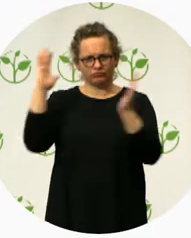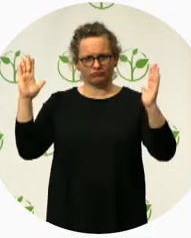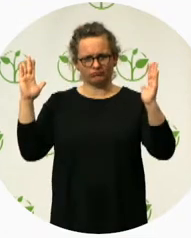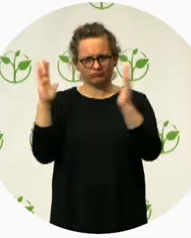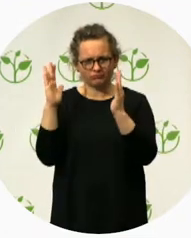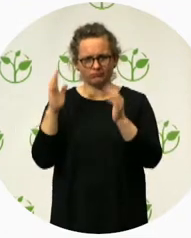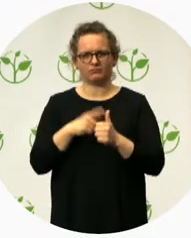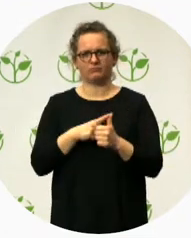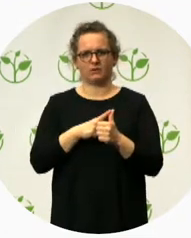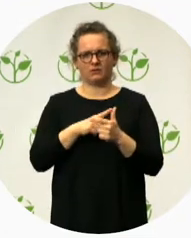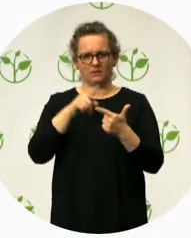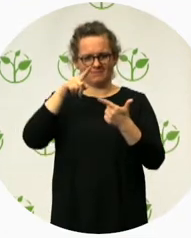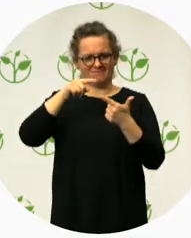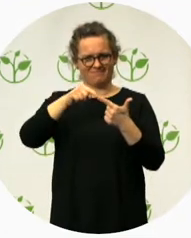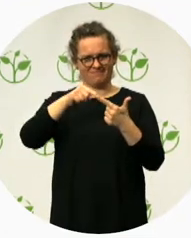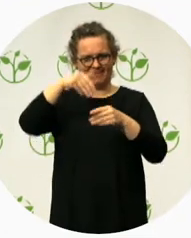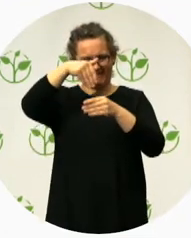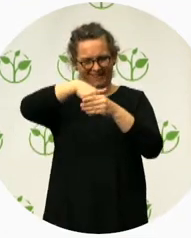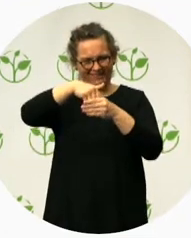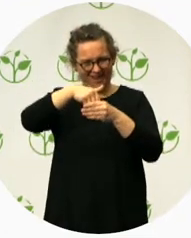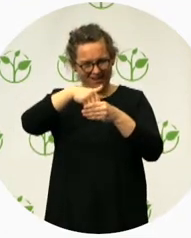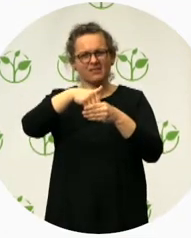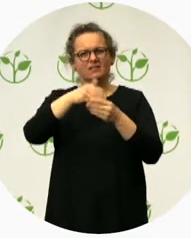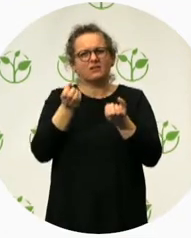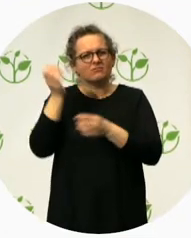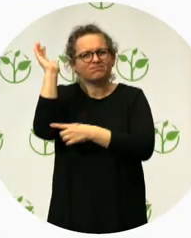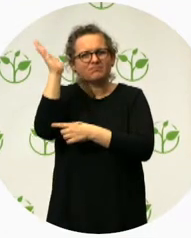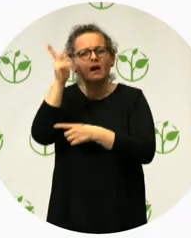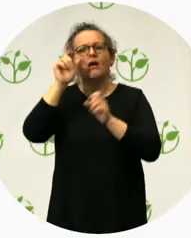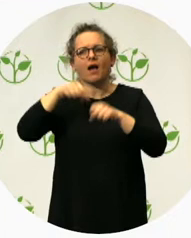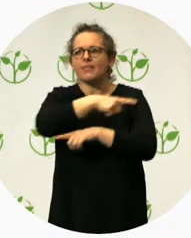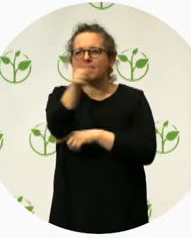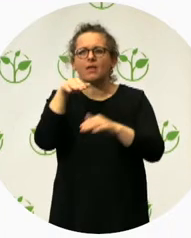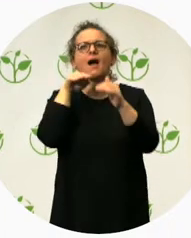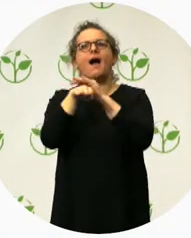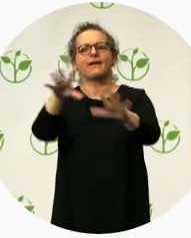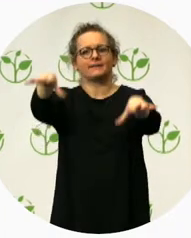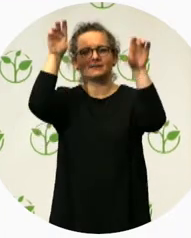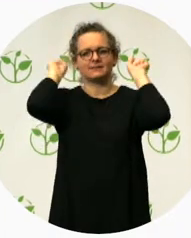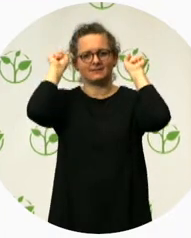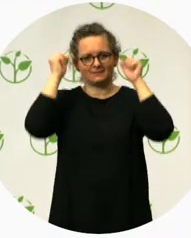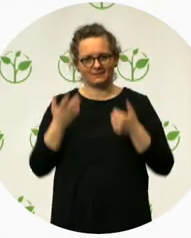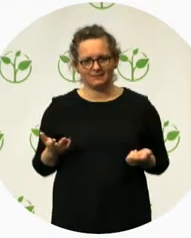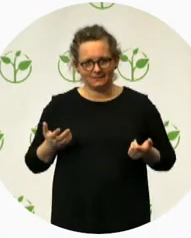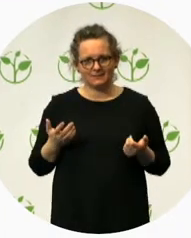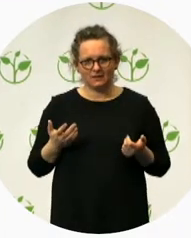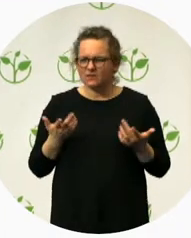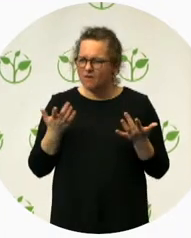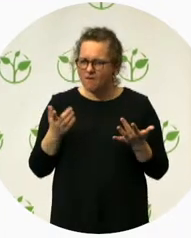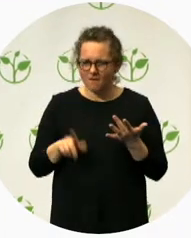information accessible. And we did one really special feature. Klaus Höckner is sitting there in eighth